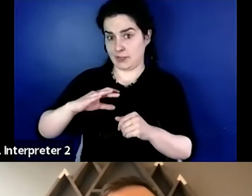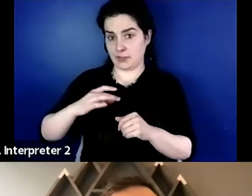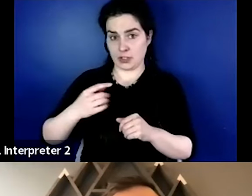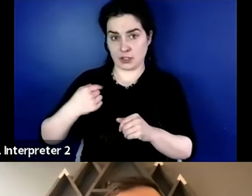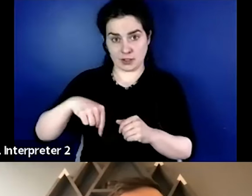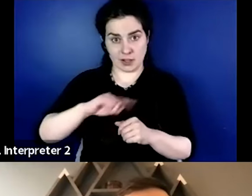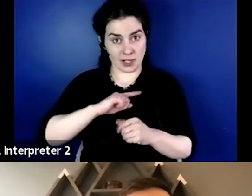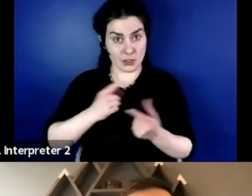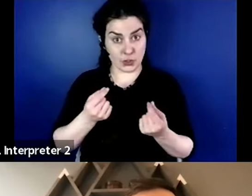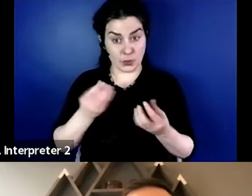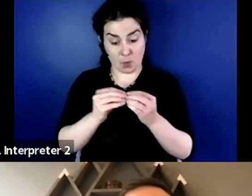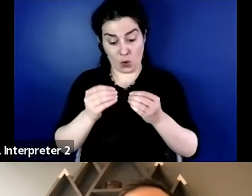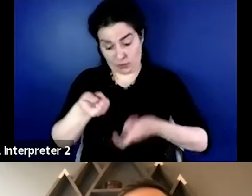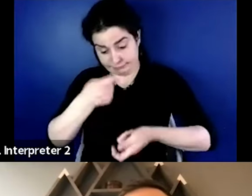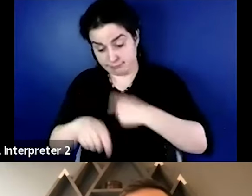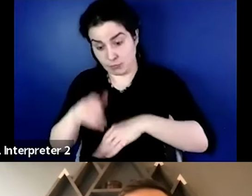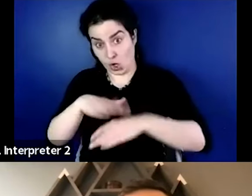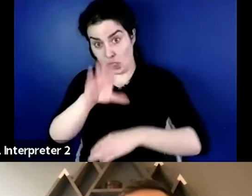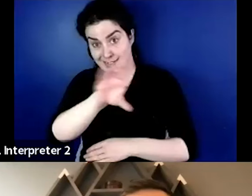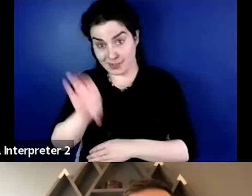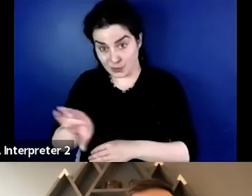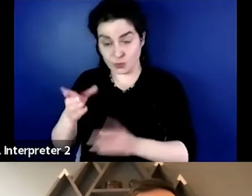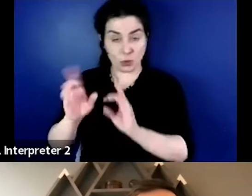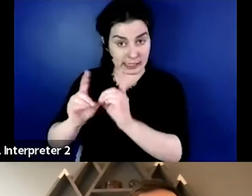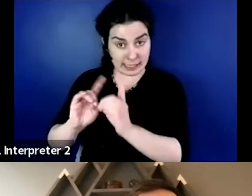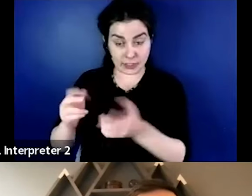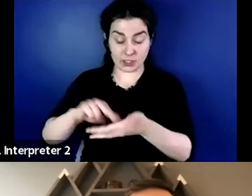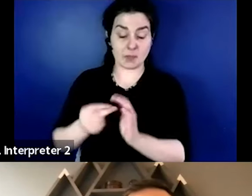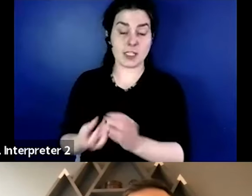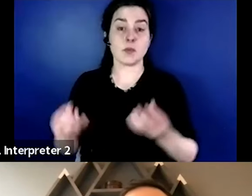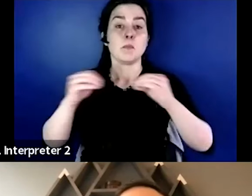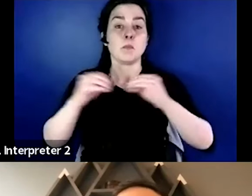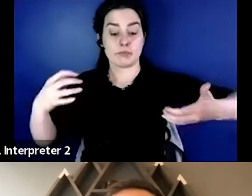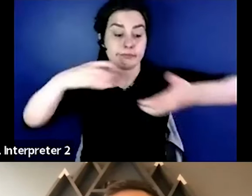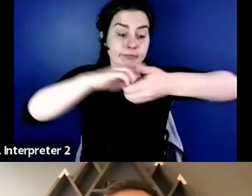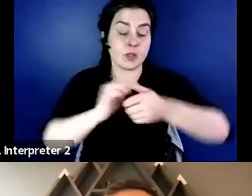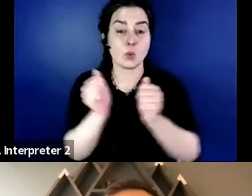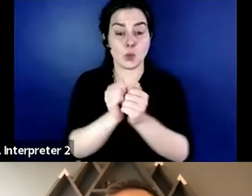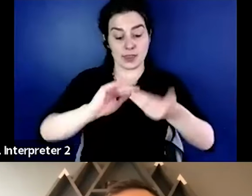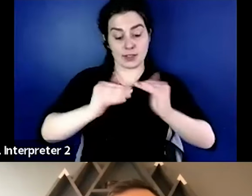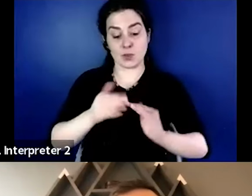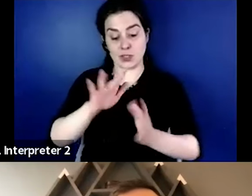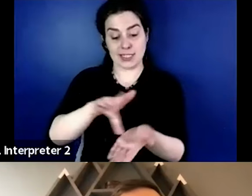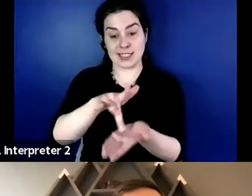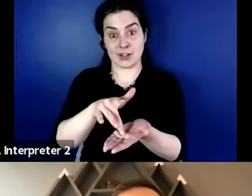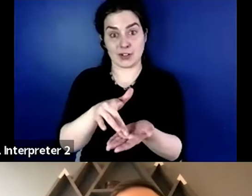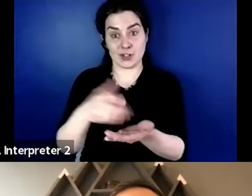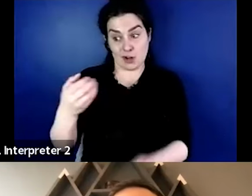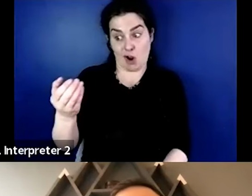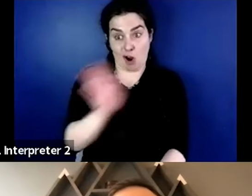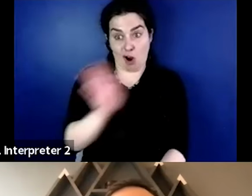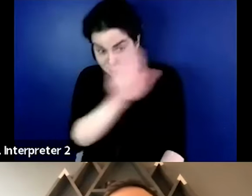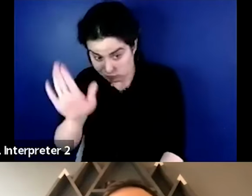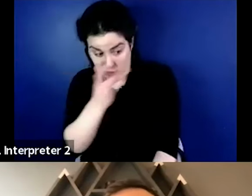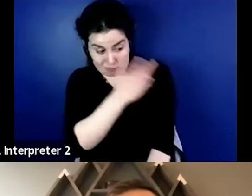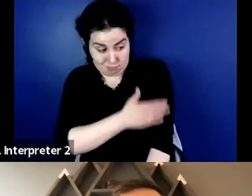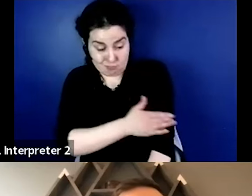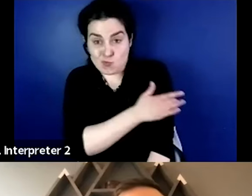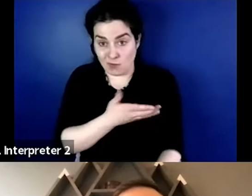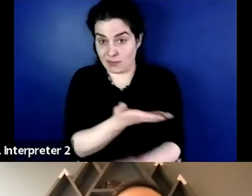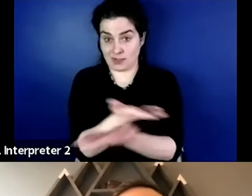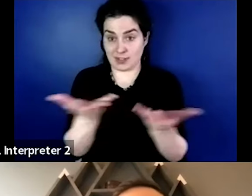this virtually is we've been able to collaborate with more community-based centers across the province and collaboratively come